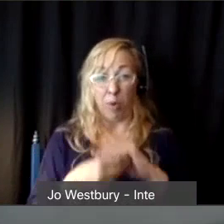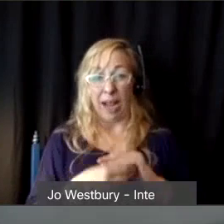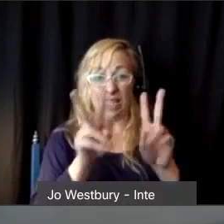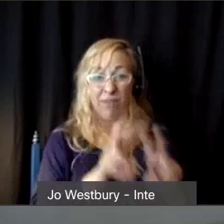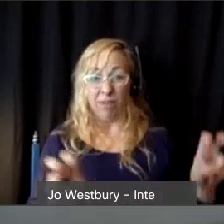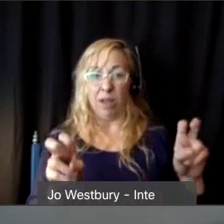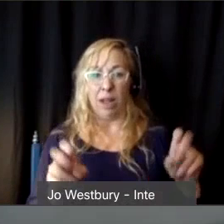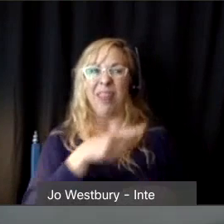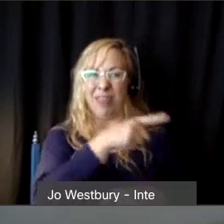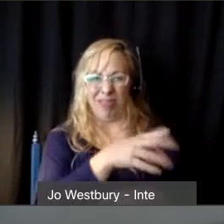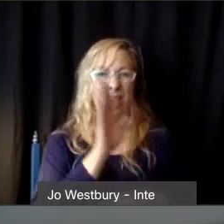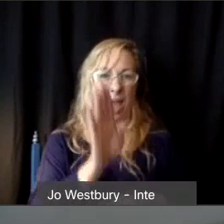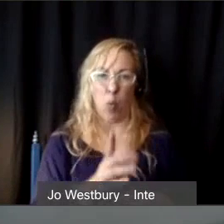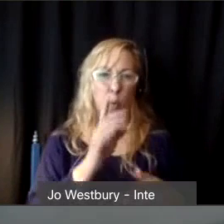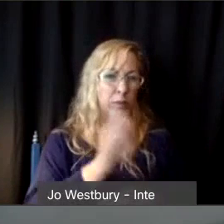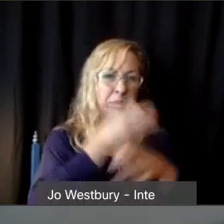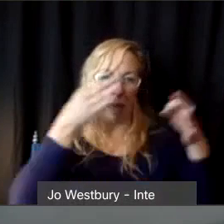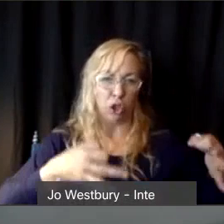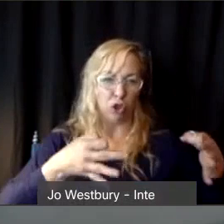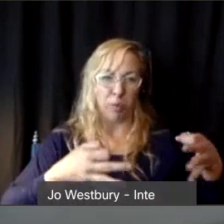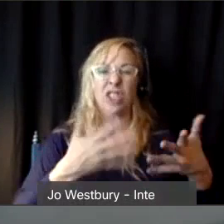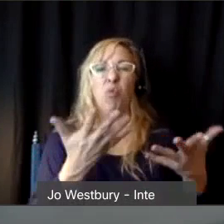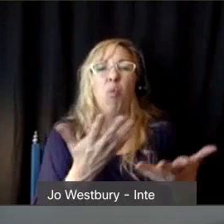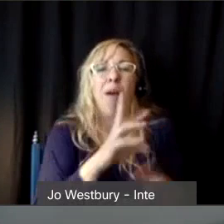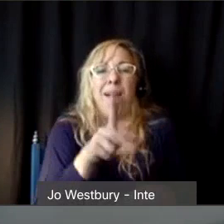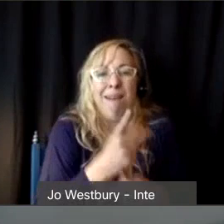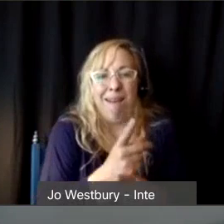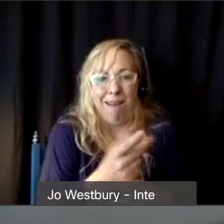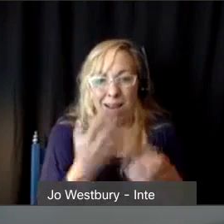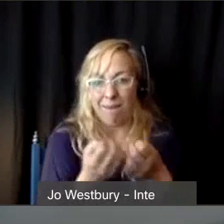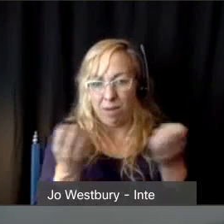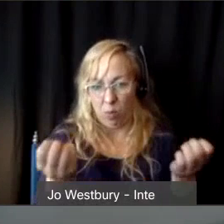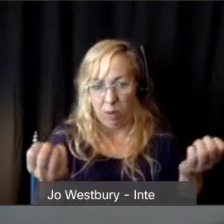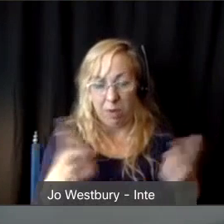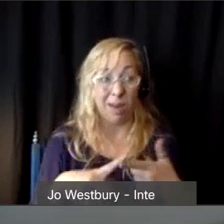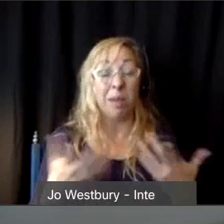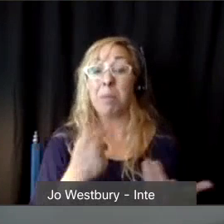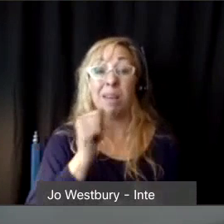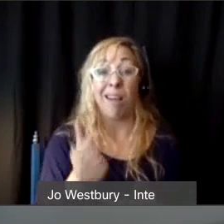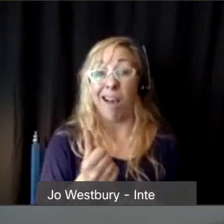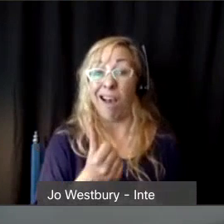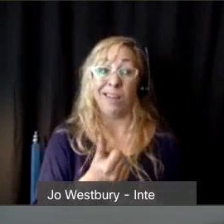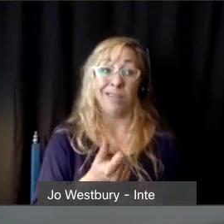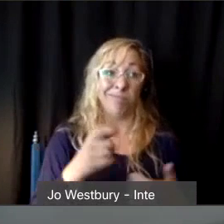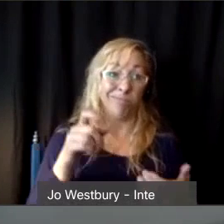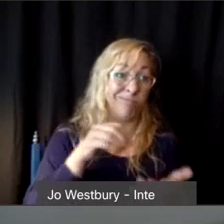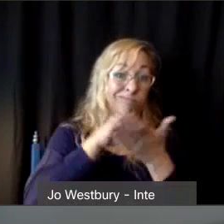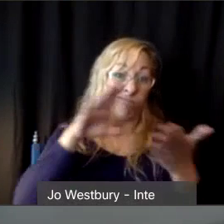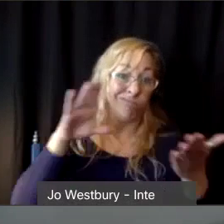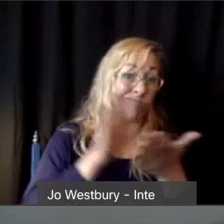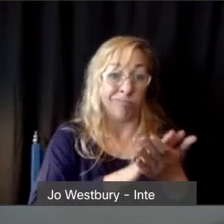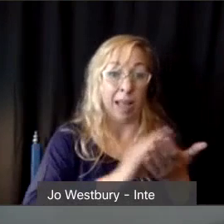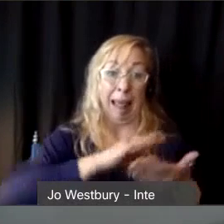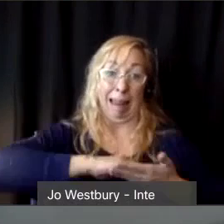of equipment that they will need. And it might not necessarily be a laptop. It might be a specific type of